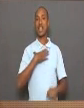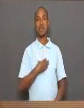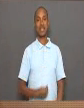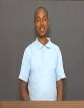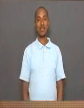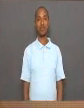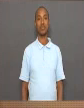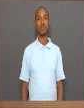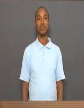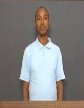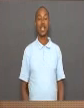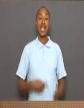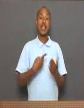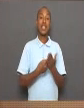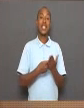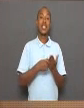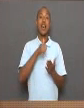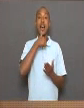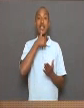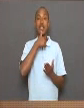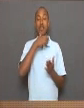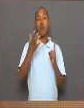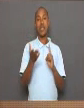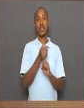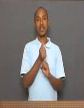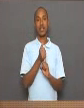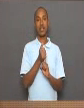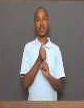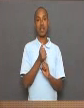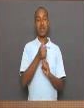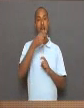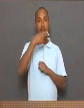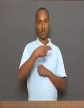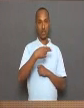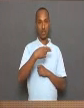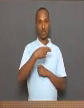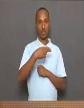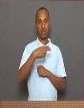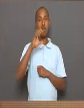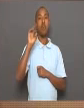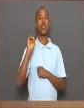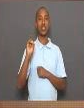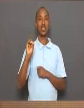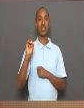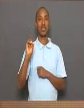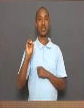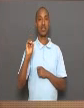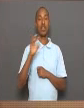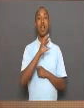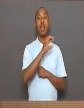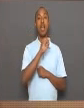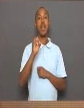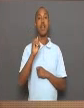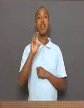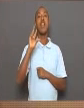elements. These acids often contain hydrogen, oxygen, and